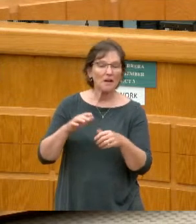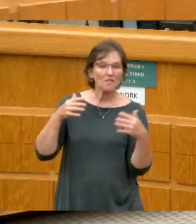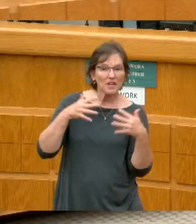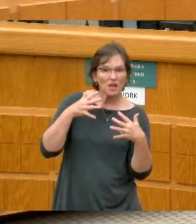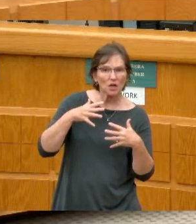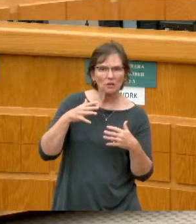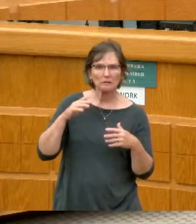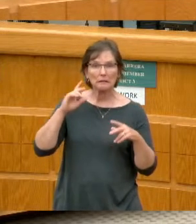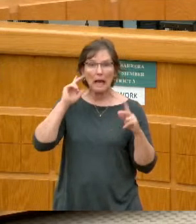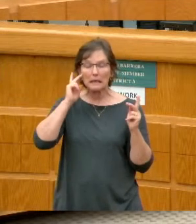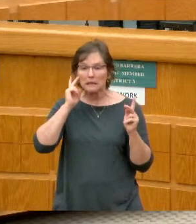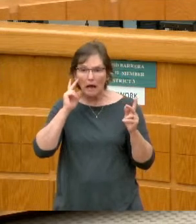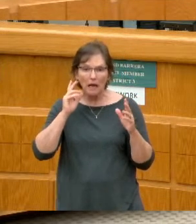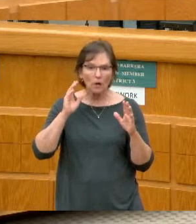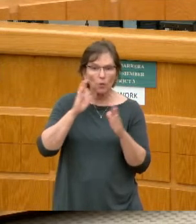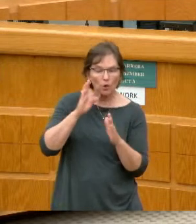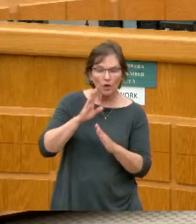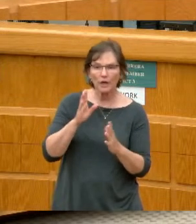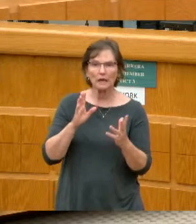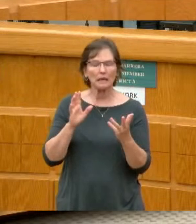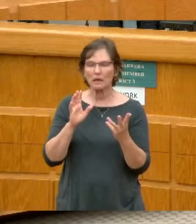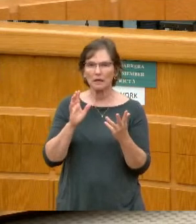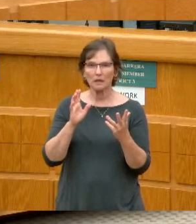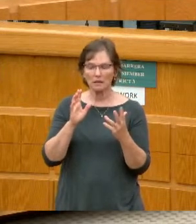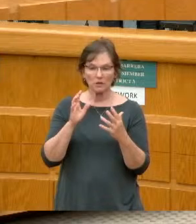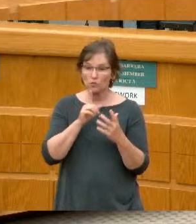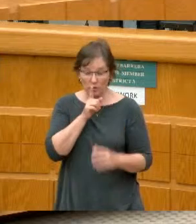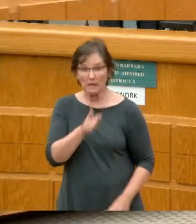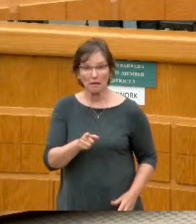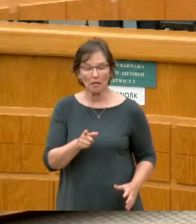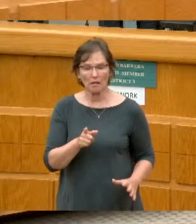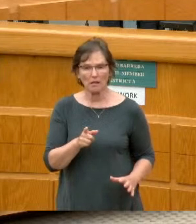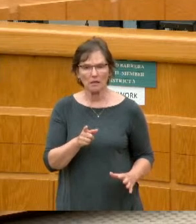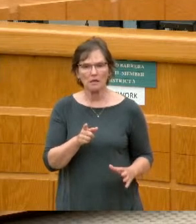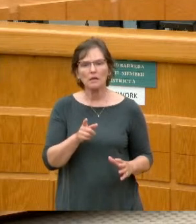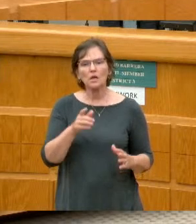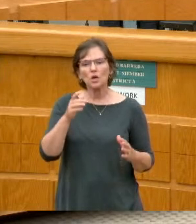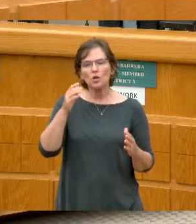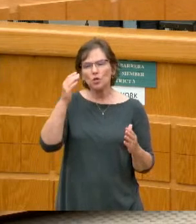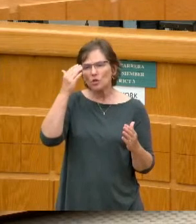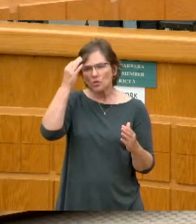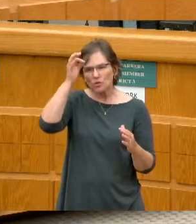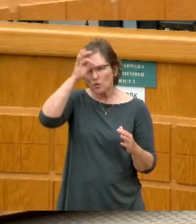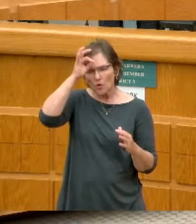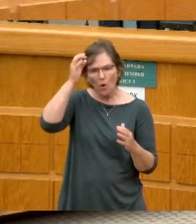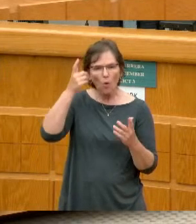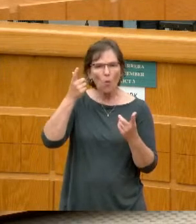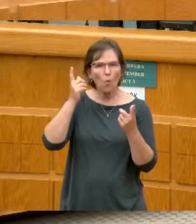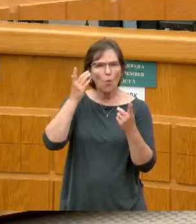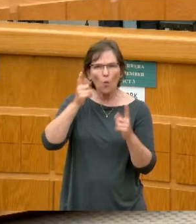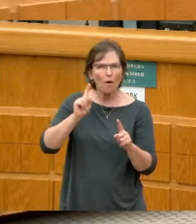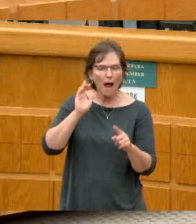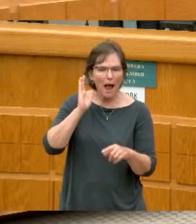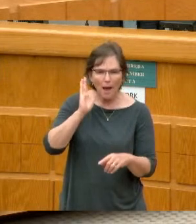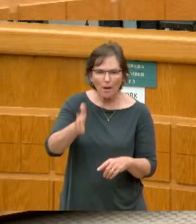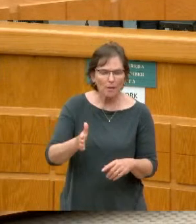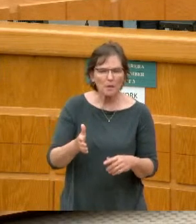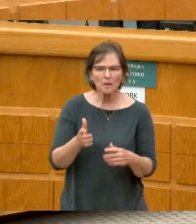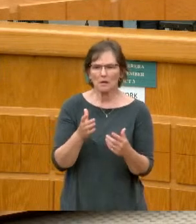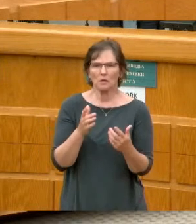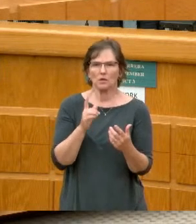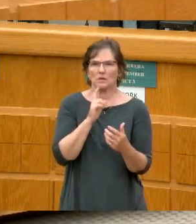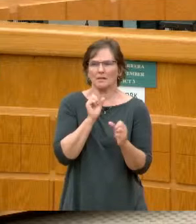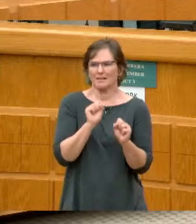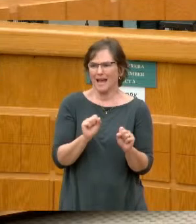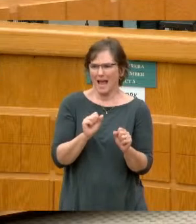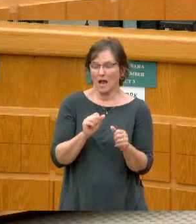by saying this pandemic has touched everyone, and I know that it can be very, very stressful for people in so many ways.